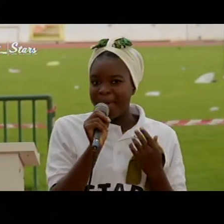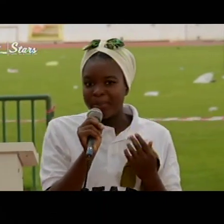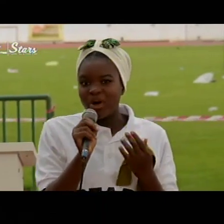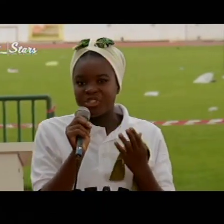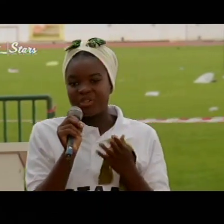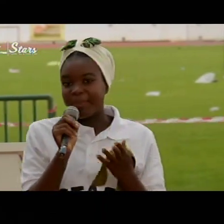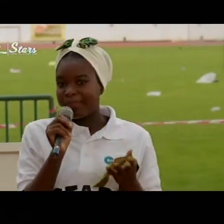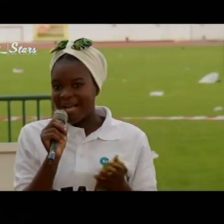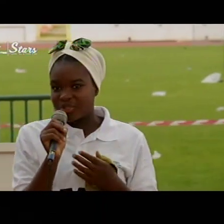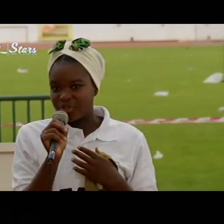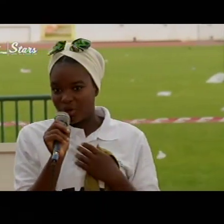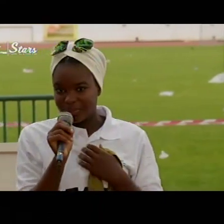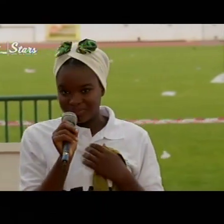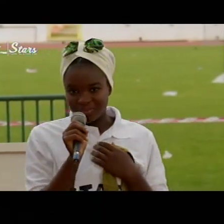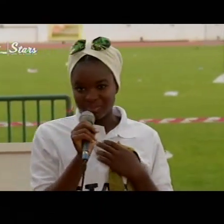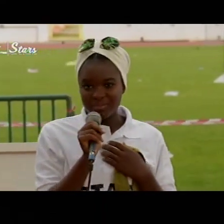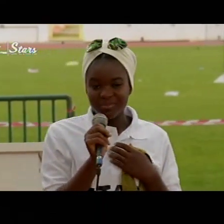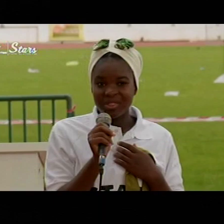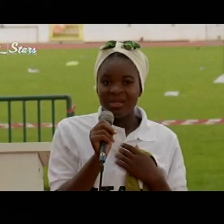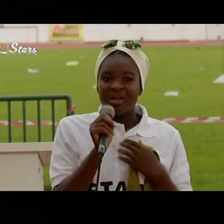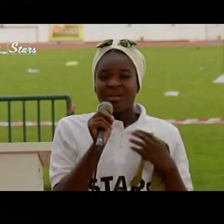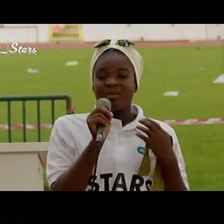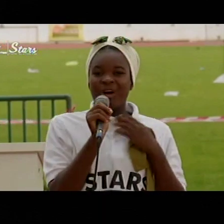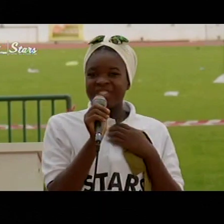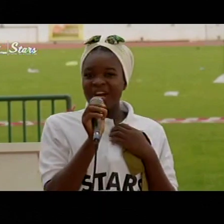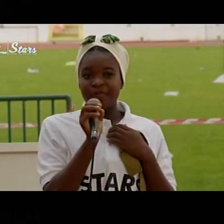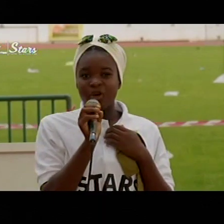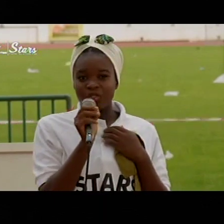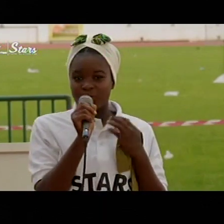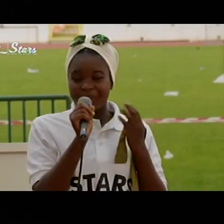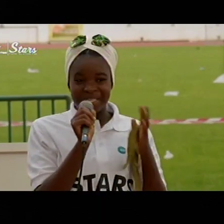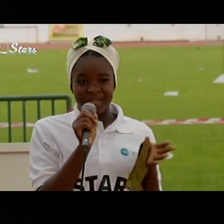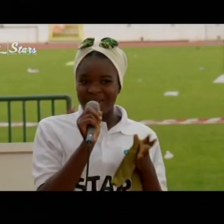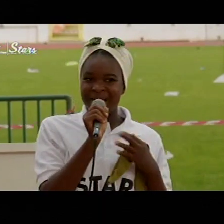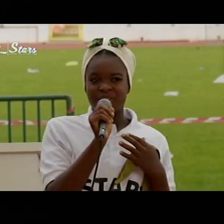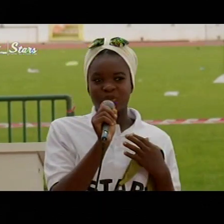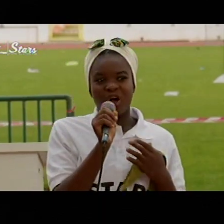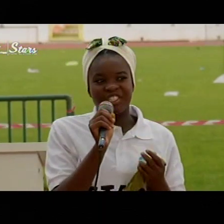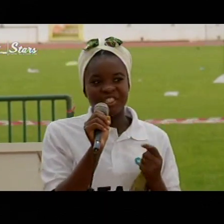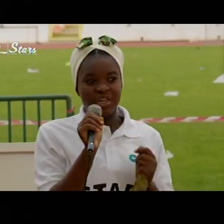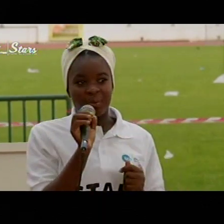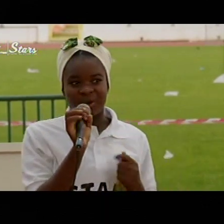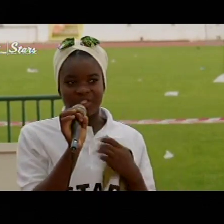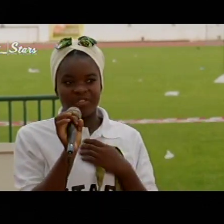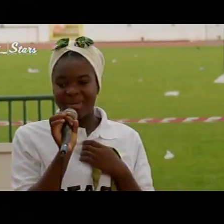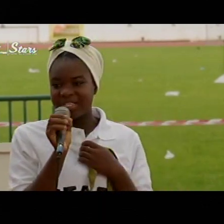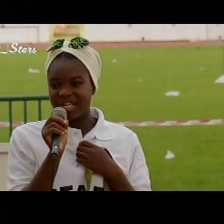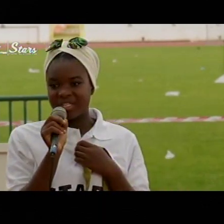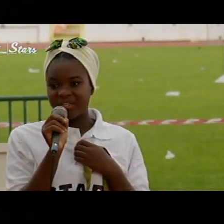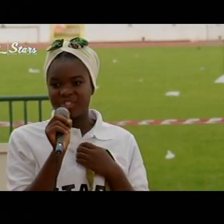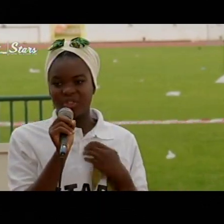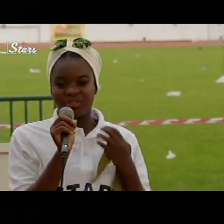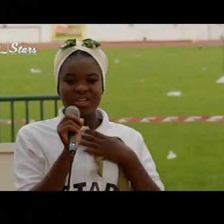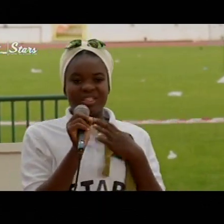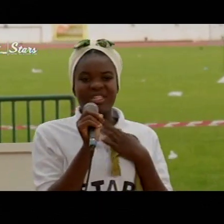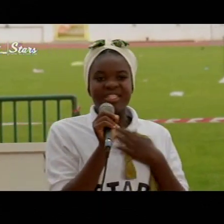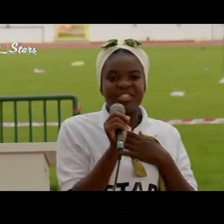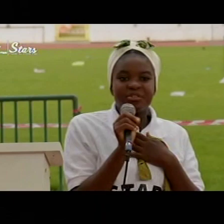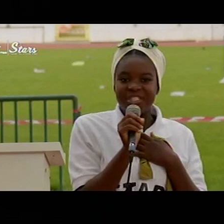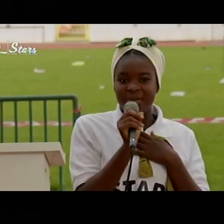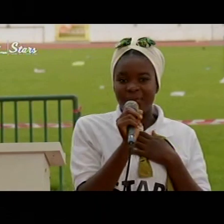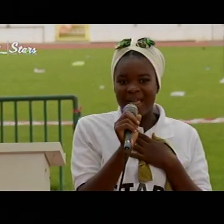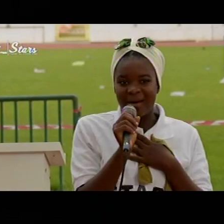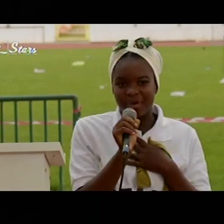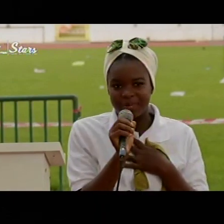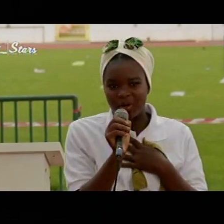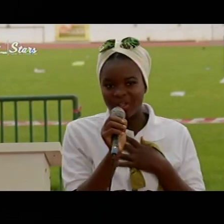a purpose green pasture. Worthy of note, particularly to all the young ones of my generation, this is the